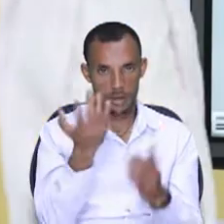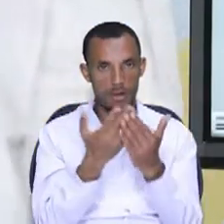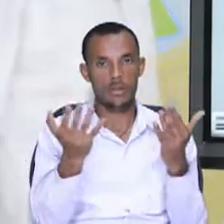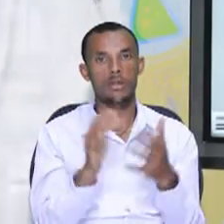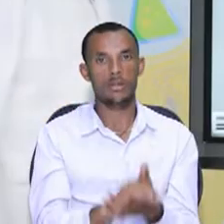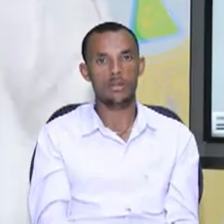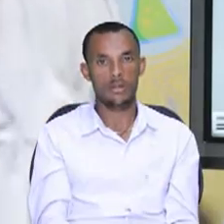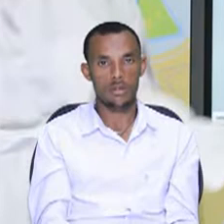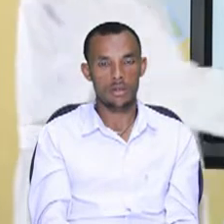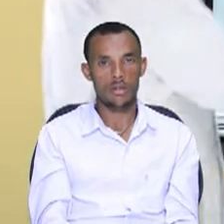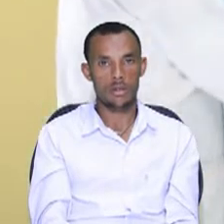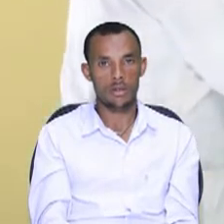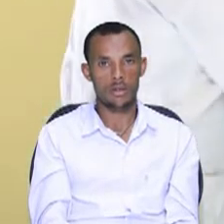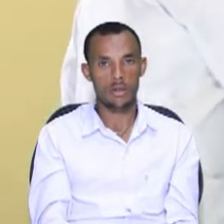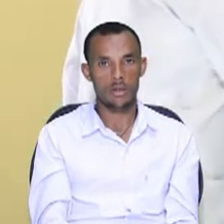elements.